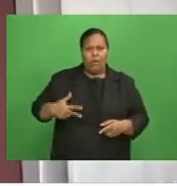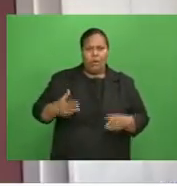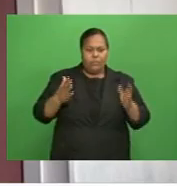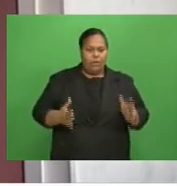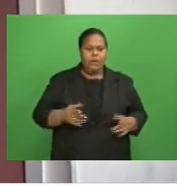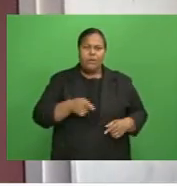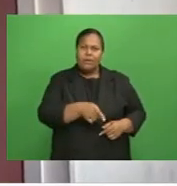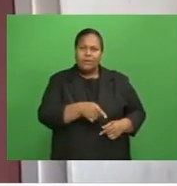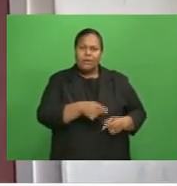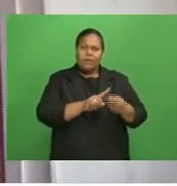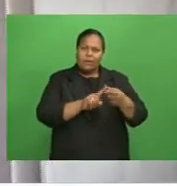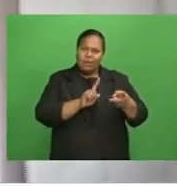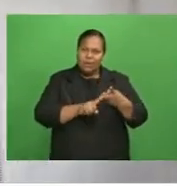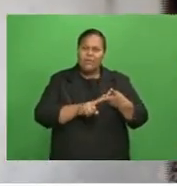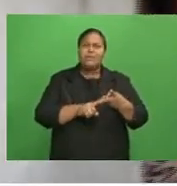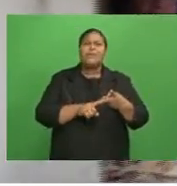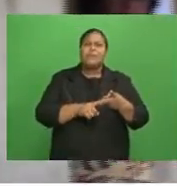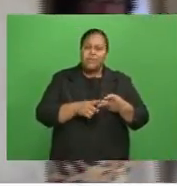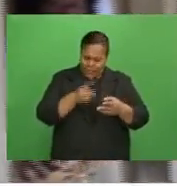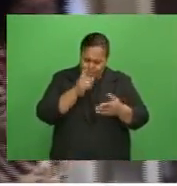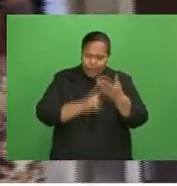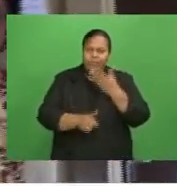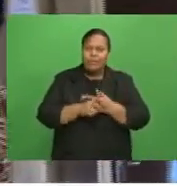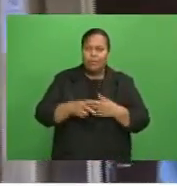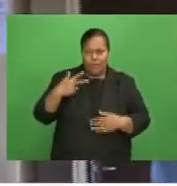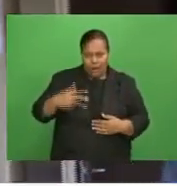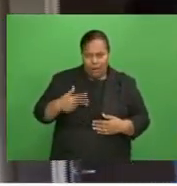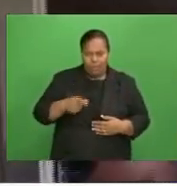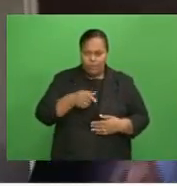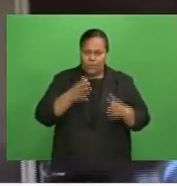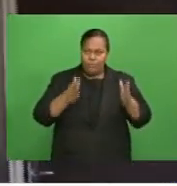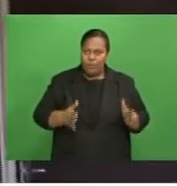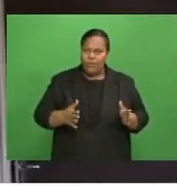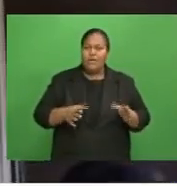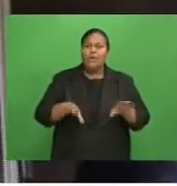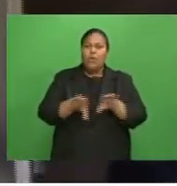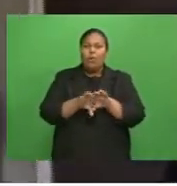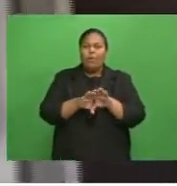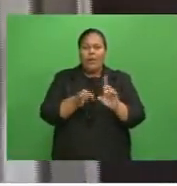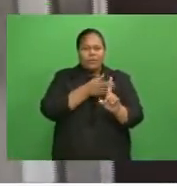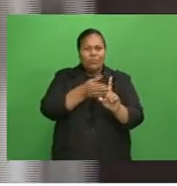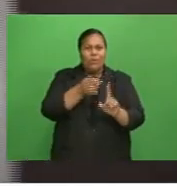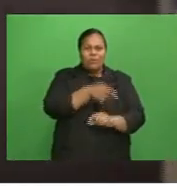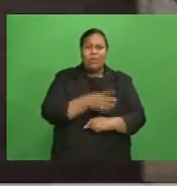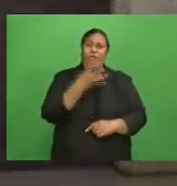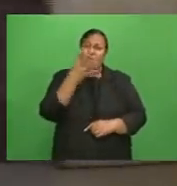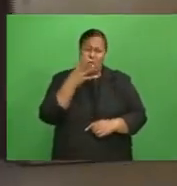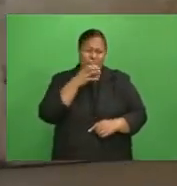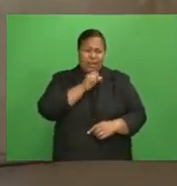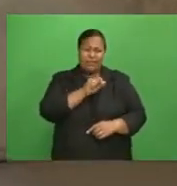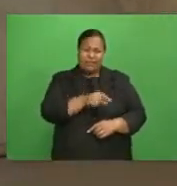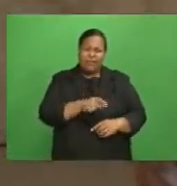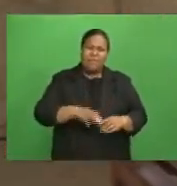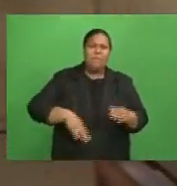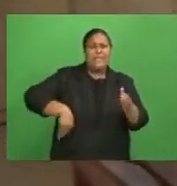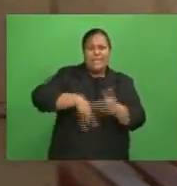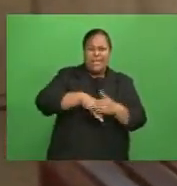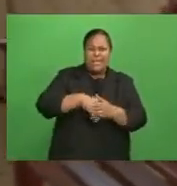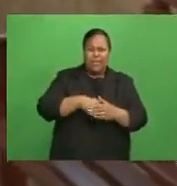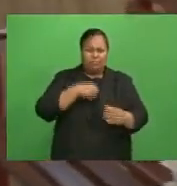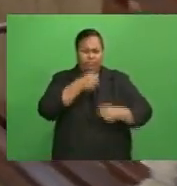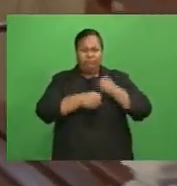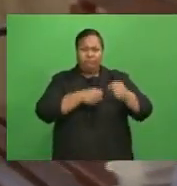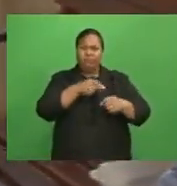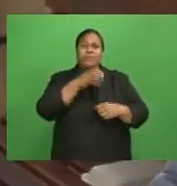assault causing actual bodily harm, and common assault. It's alleged the 4 male officers punched and kicked the victim, causing him actual